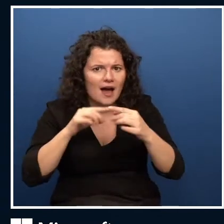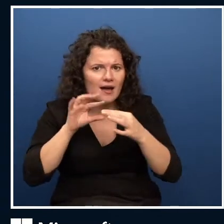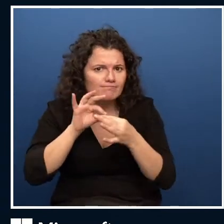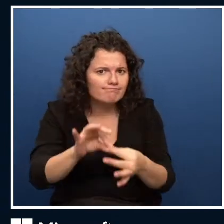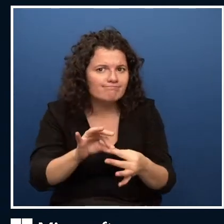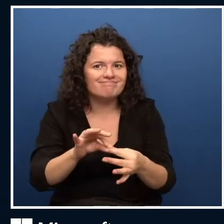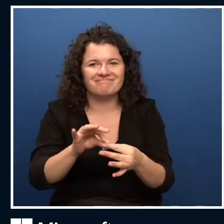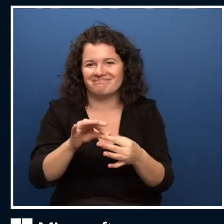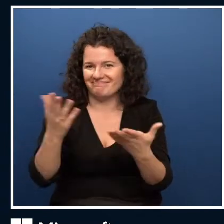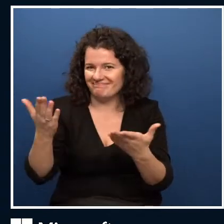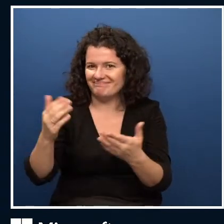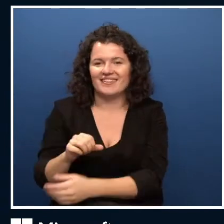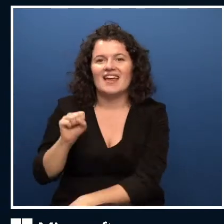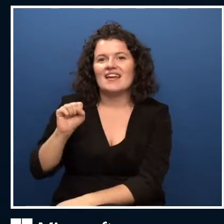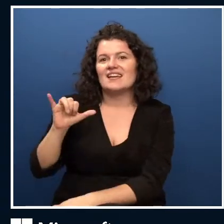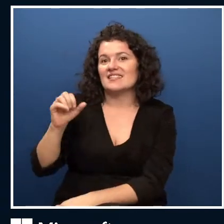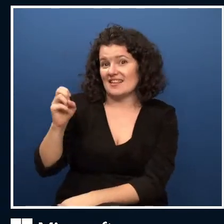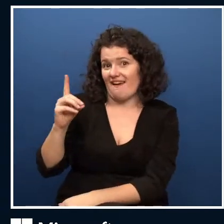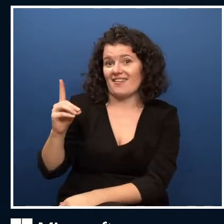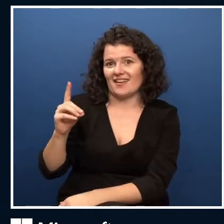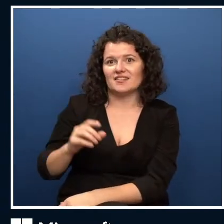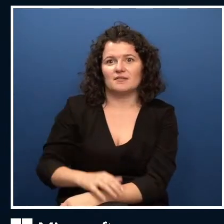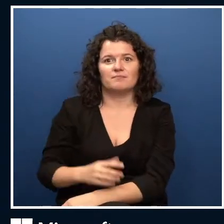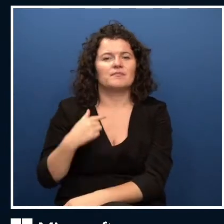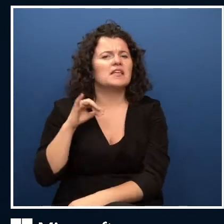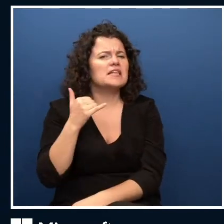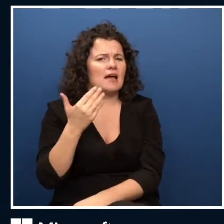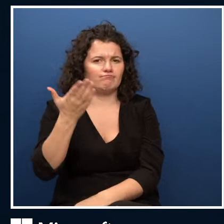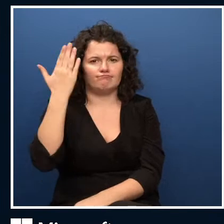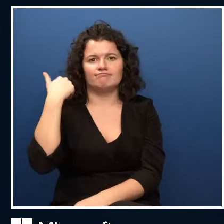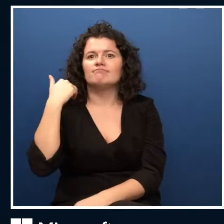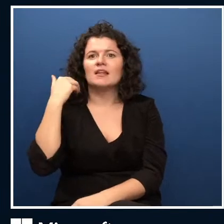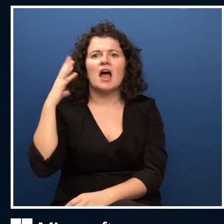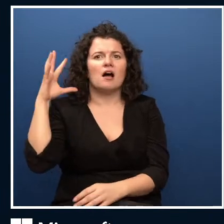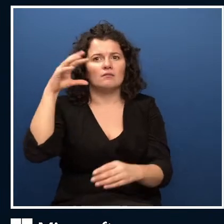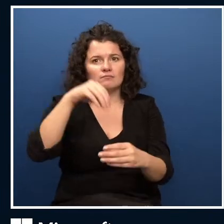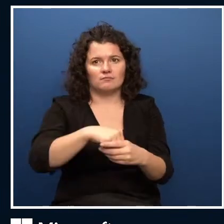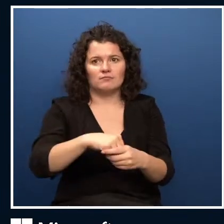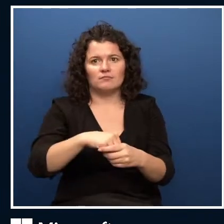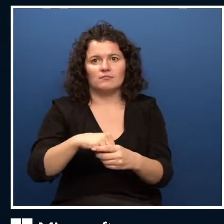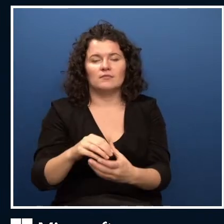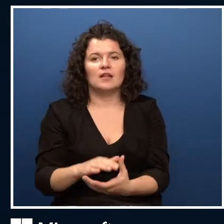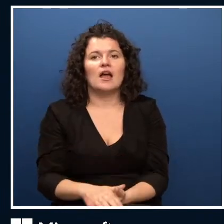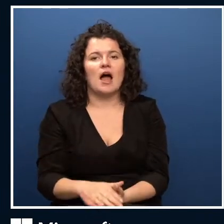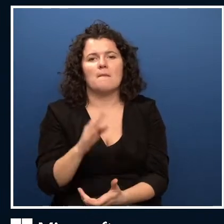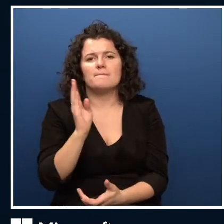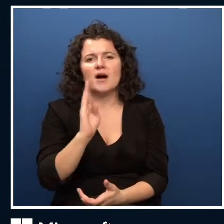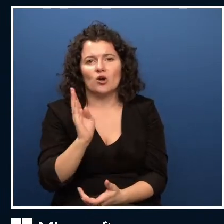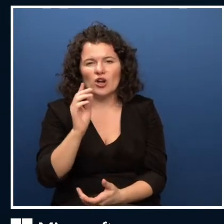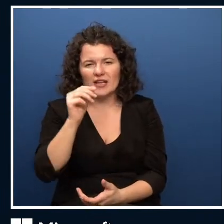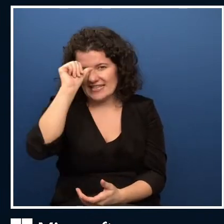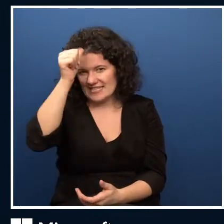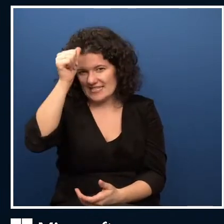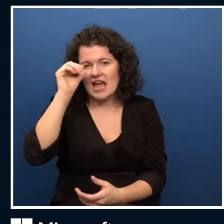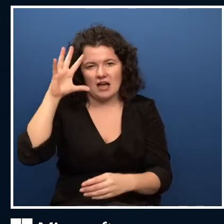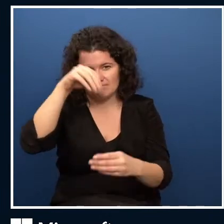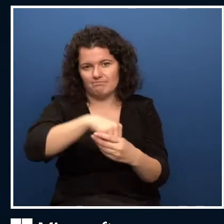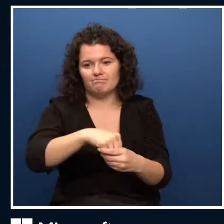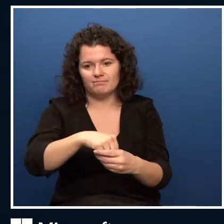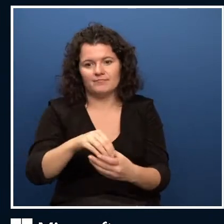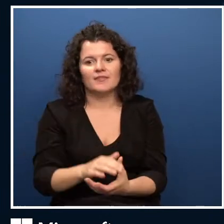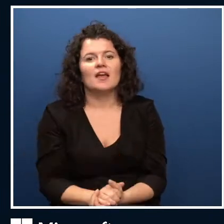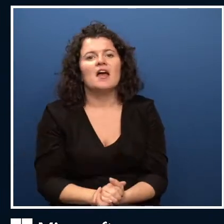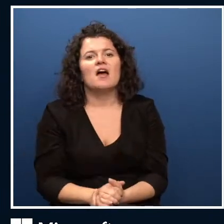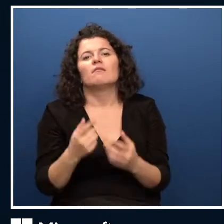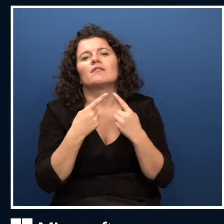started my AI career when I joined a startup named Citriot here in Bangalore, India. We worked on cutting edge technologies and